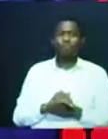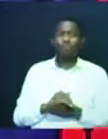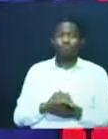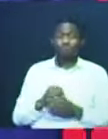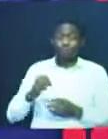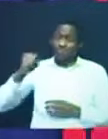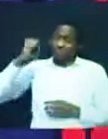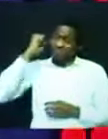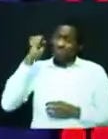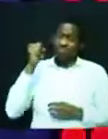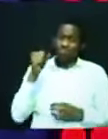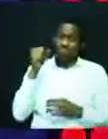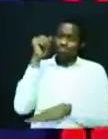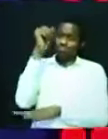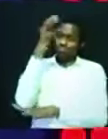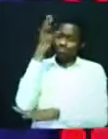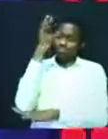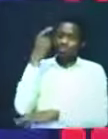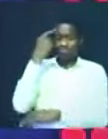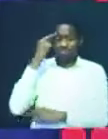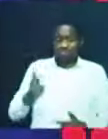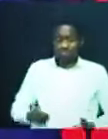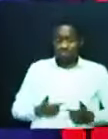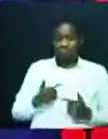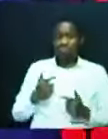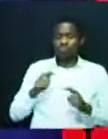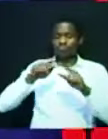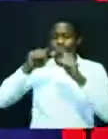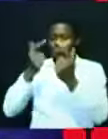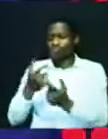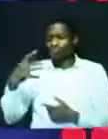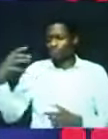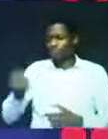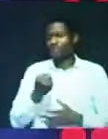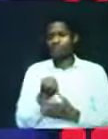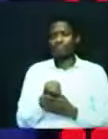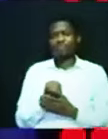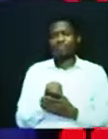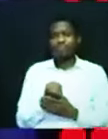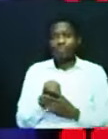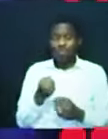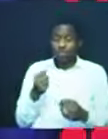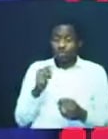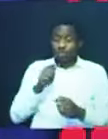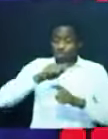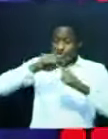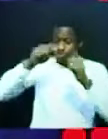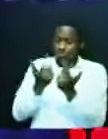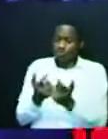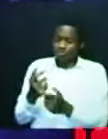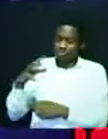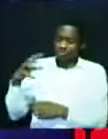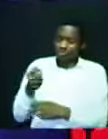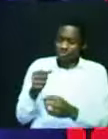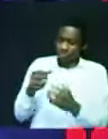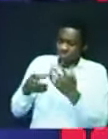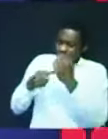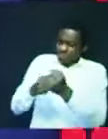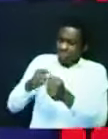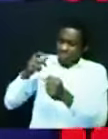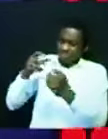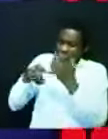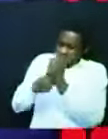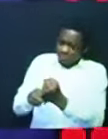life to those who take hold of her. Those who hold her fast will be blessed.